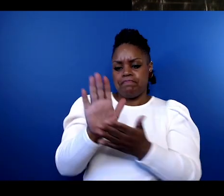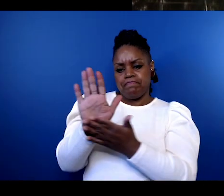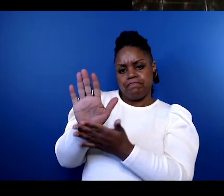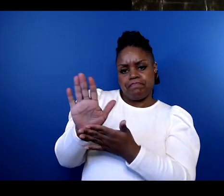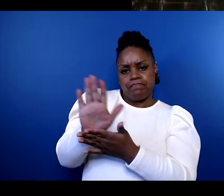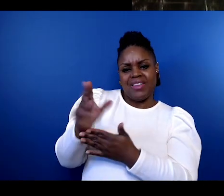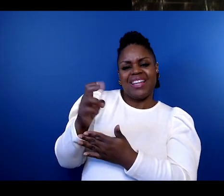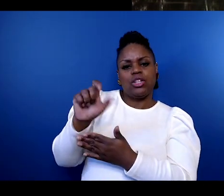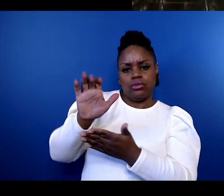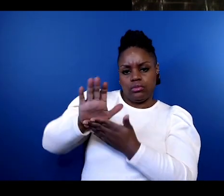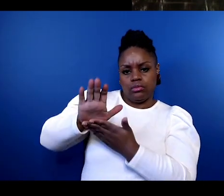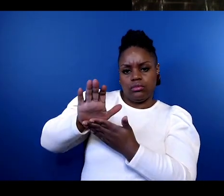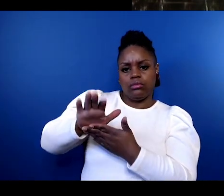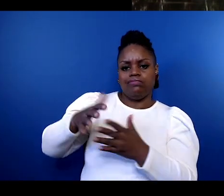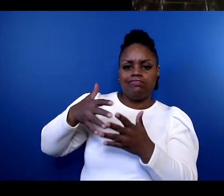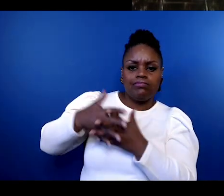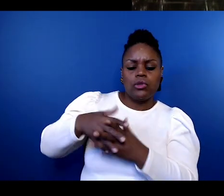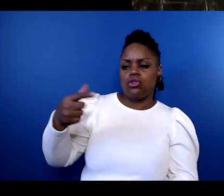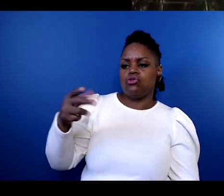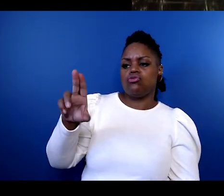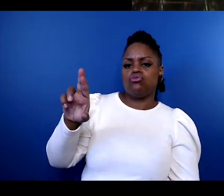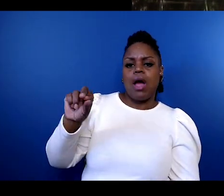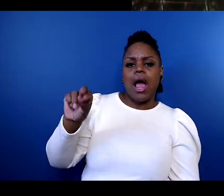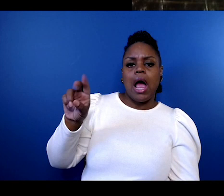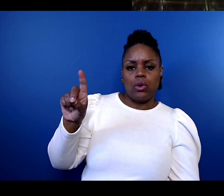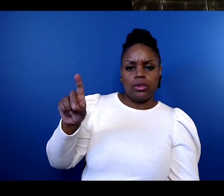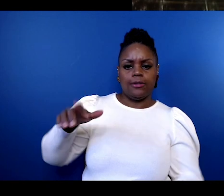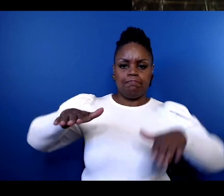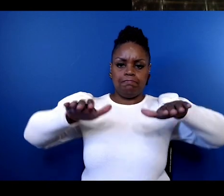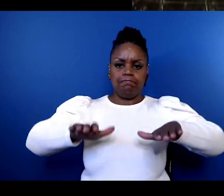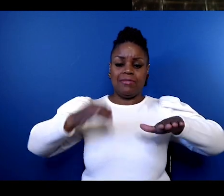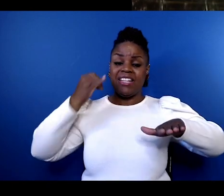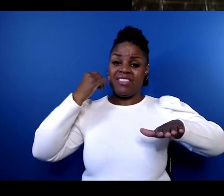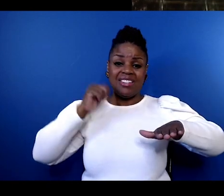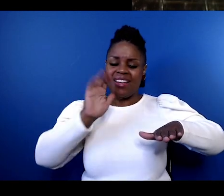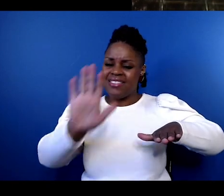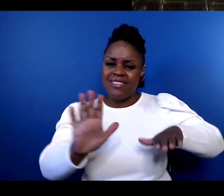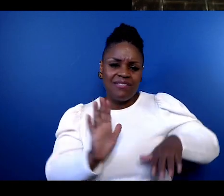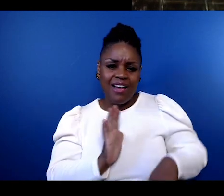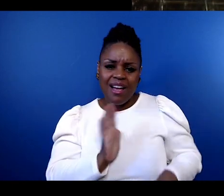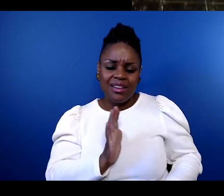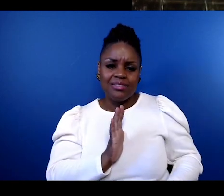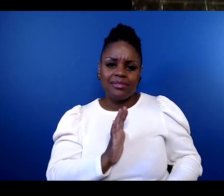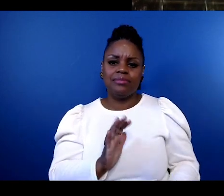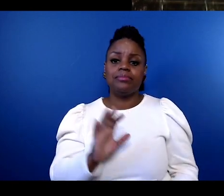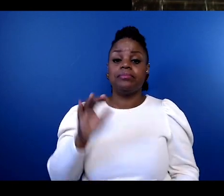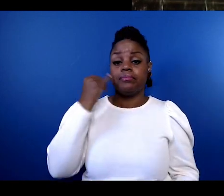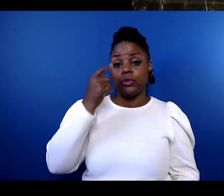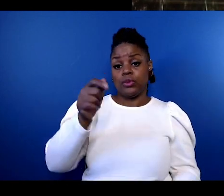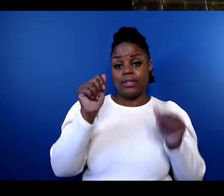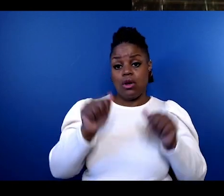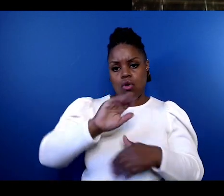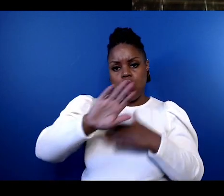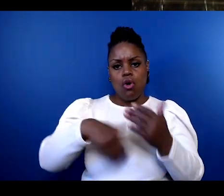chest, lengthen the spine, and breathe into this. This is one of our most grounding poses. It's really opening up the